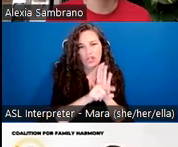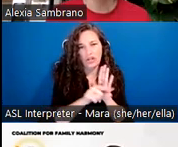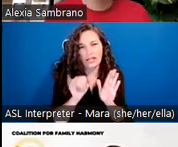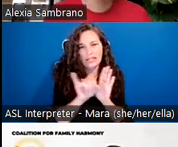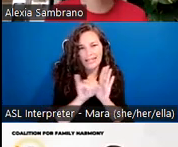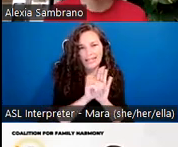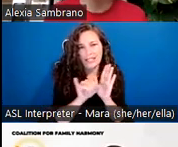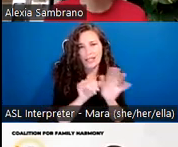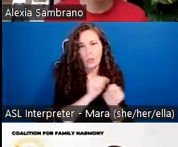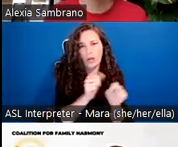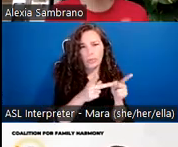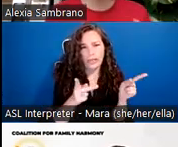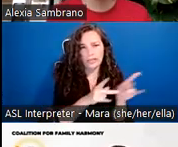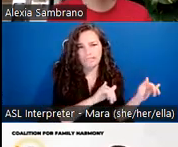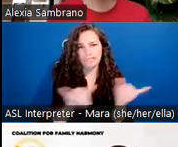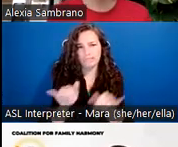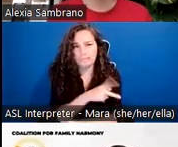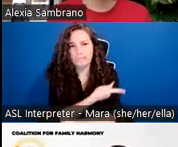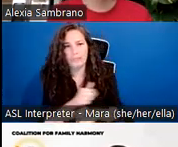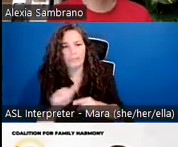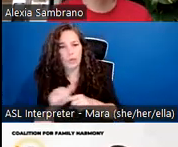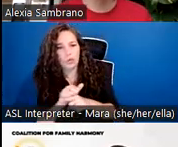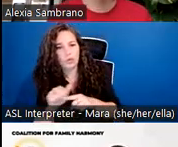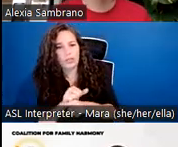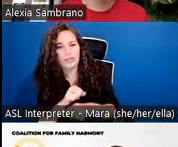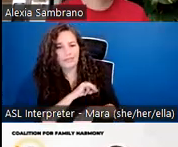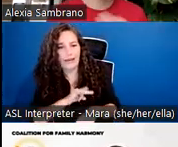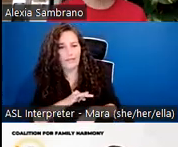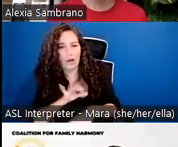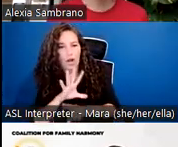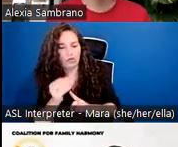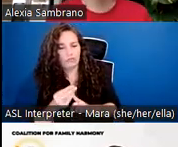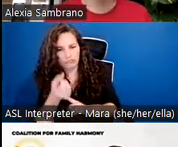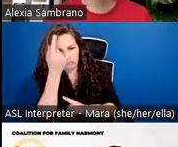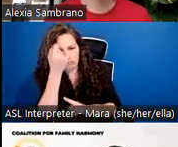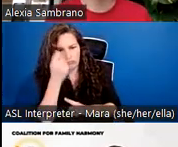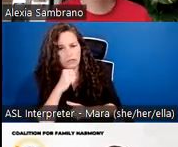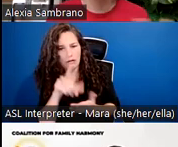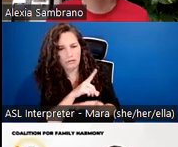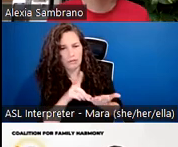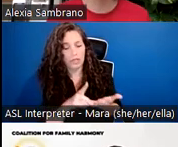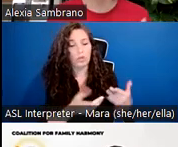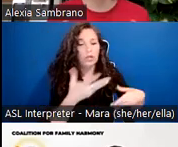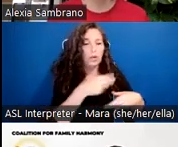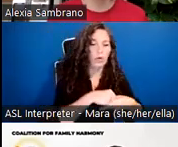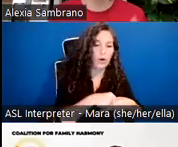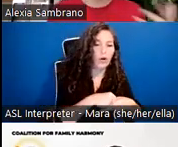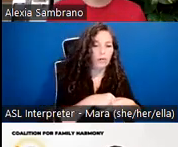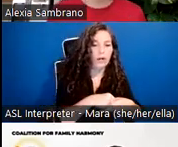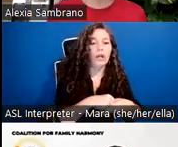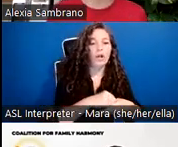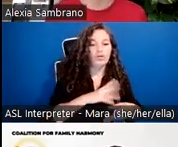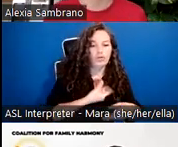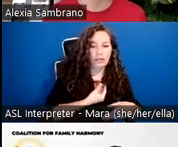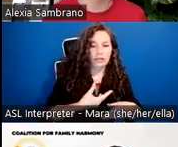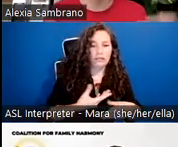patients. You can also train staff on cultural competence and non-discrimination. You can incorporate trans inclusion in grant guidelines when you're talking about